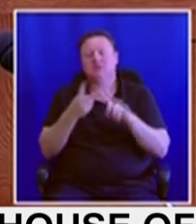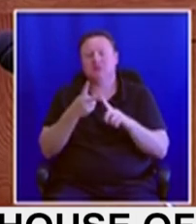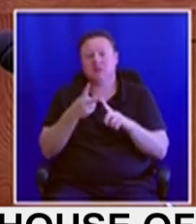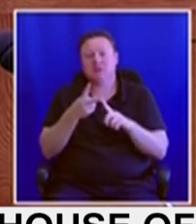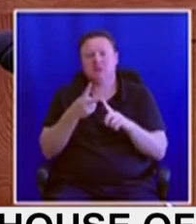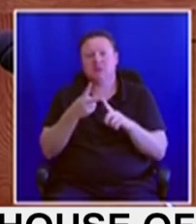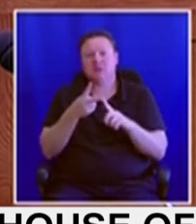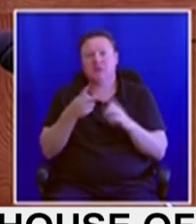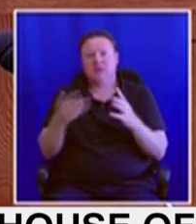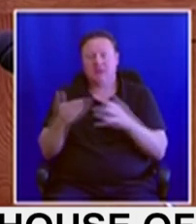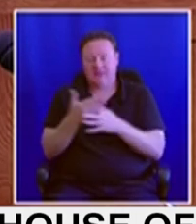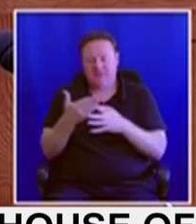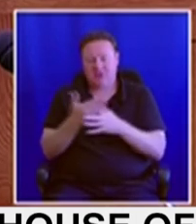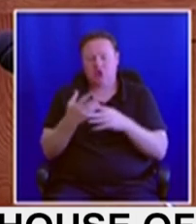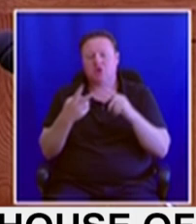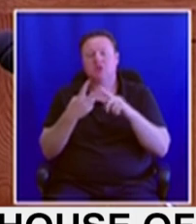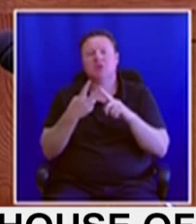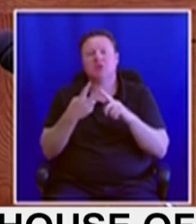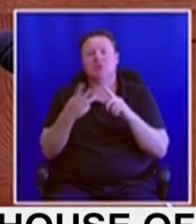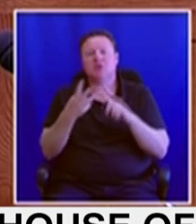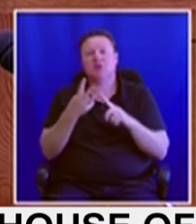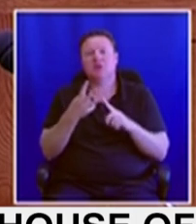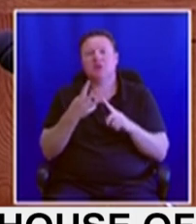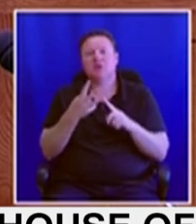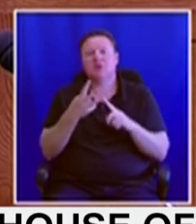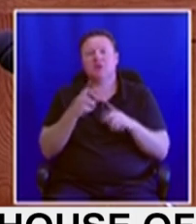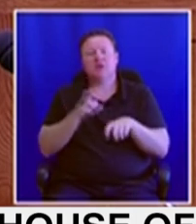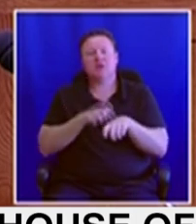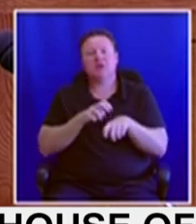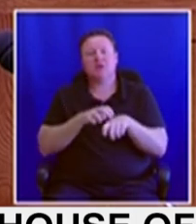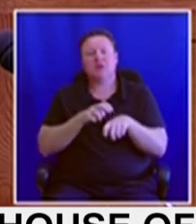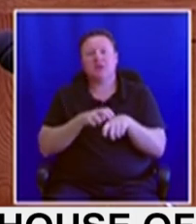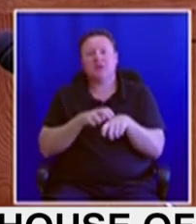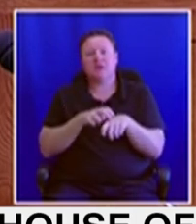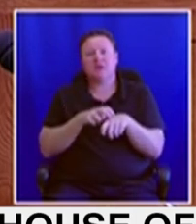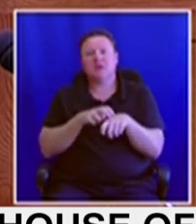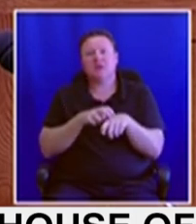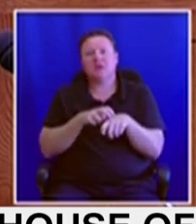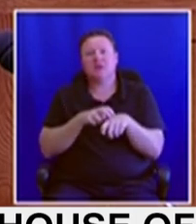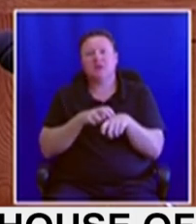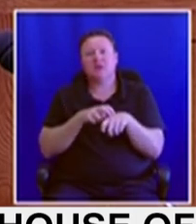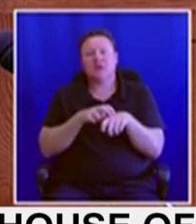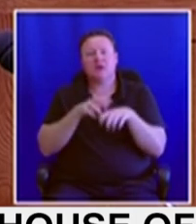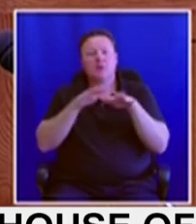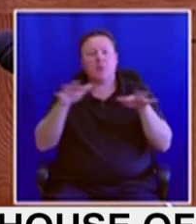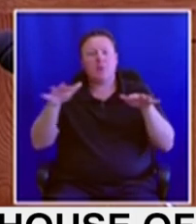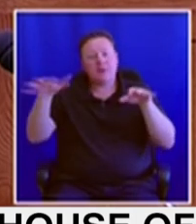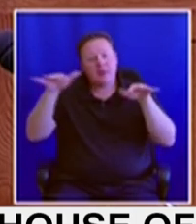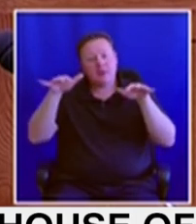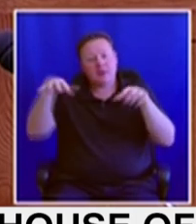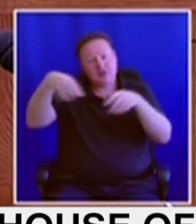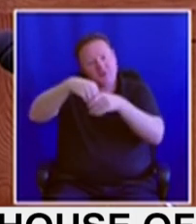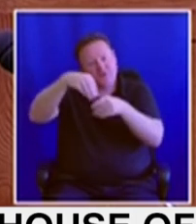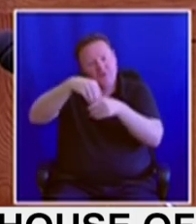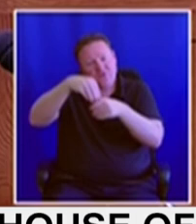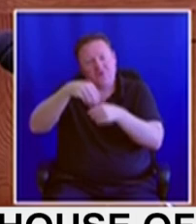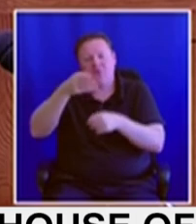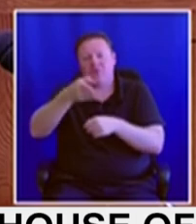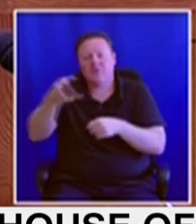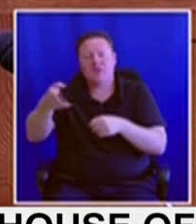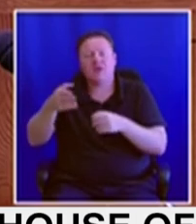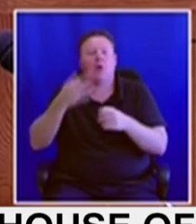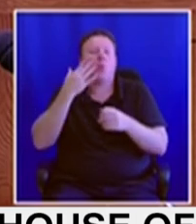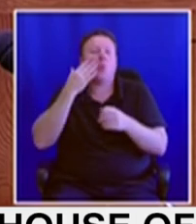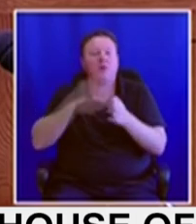policy interventions, and will still need to be subjected to public participation as they take